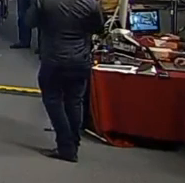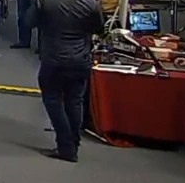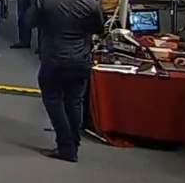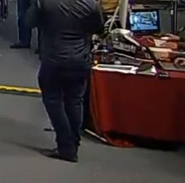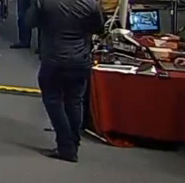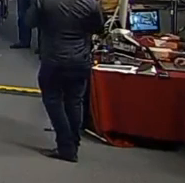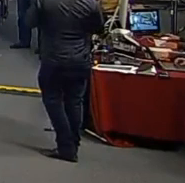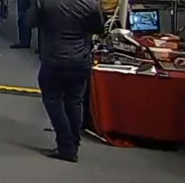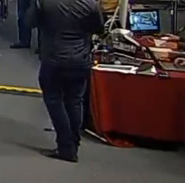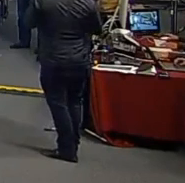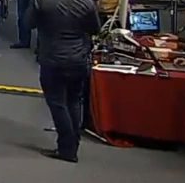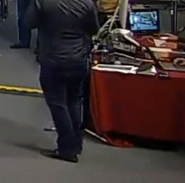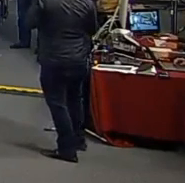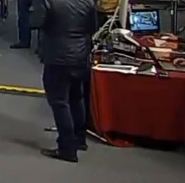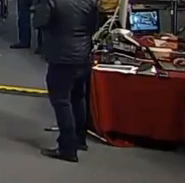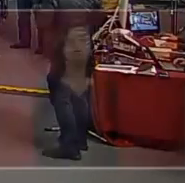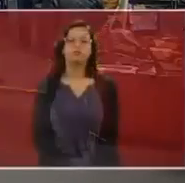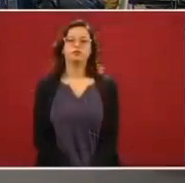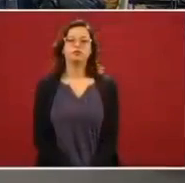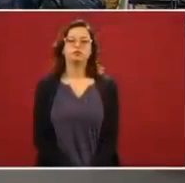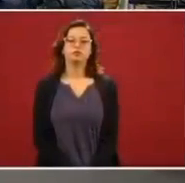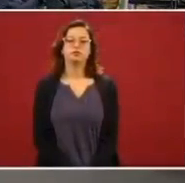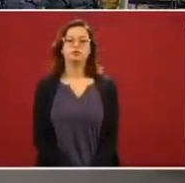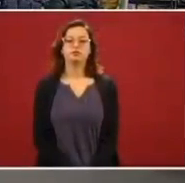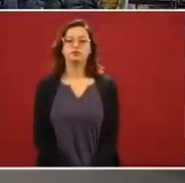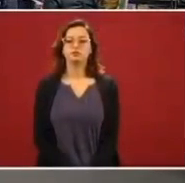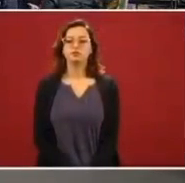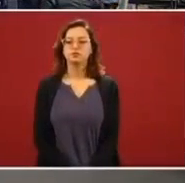call on them today.